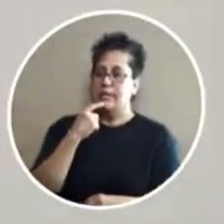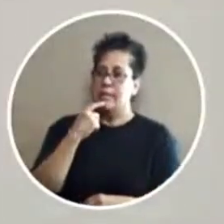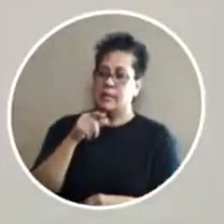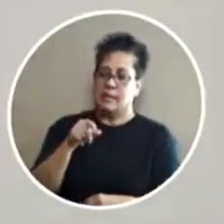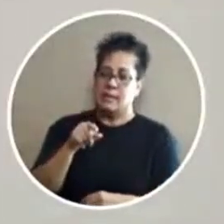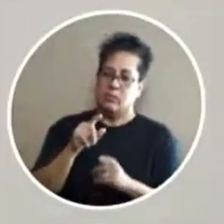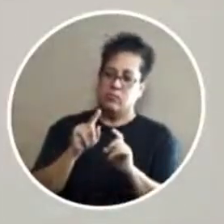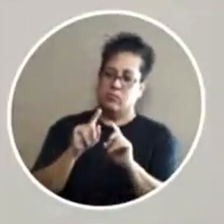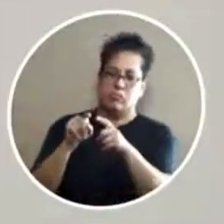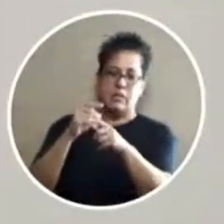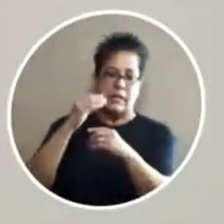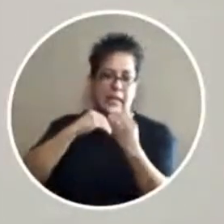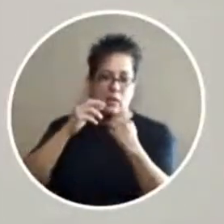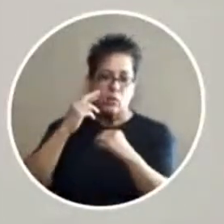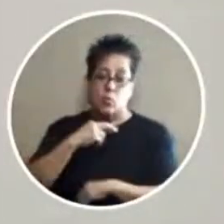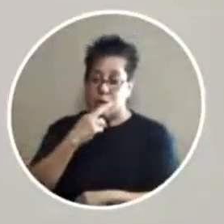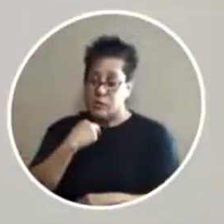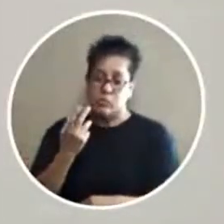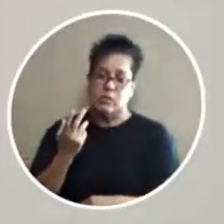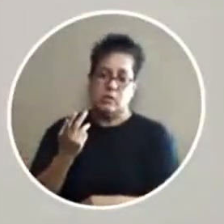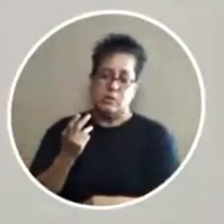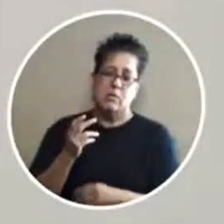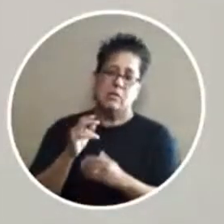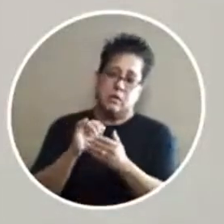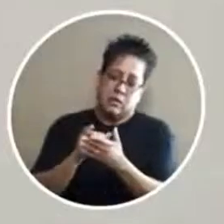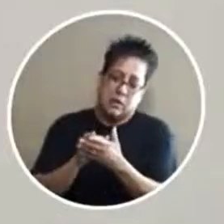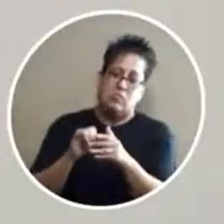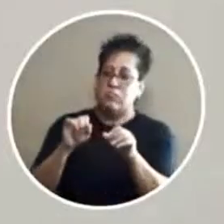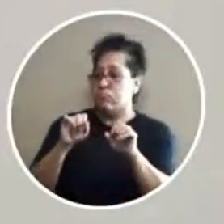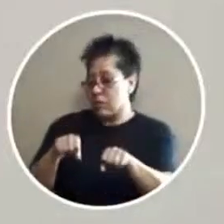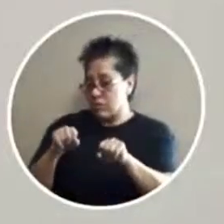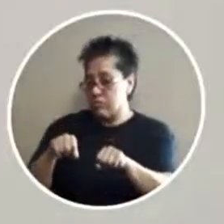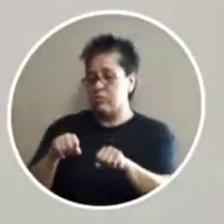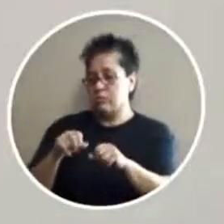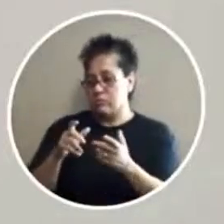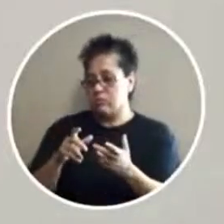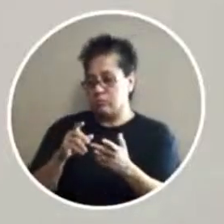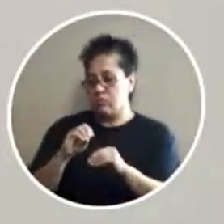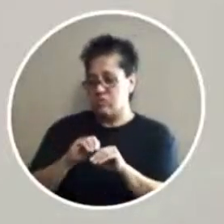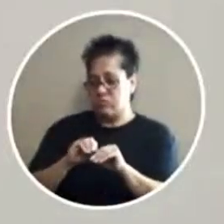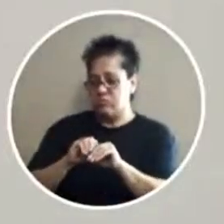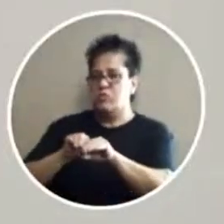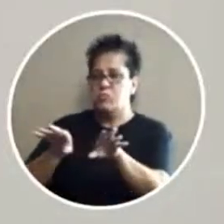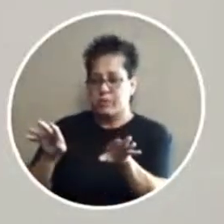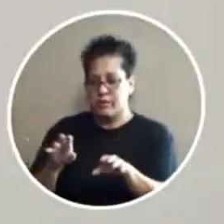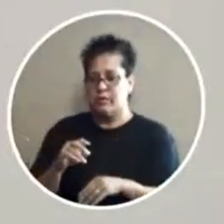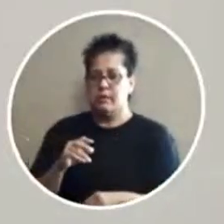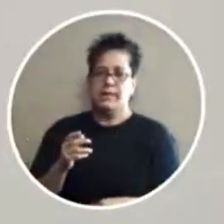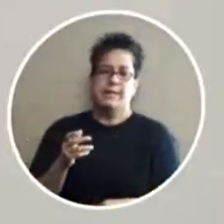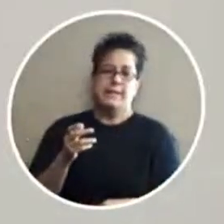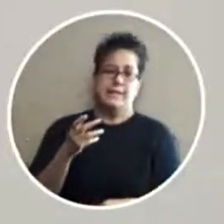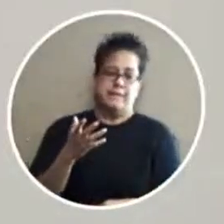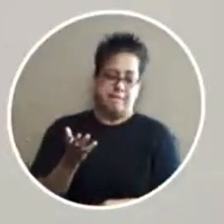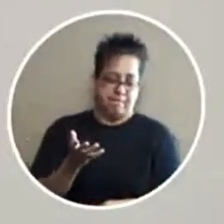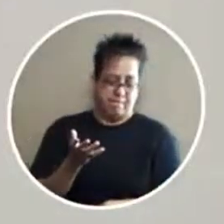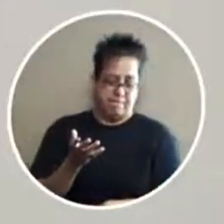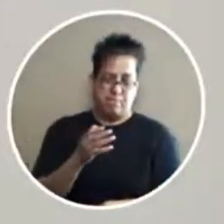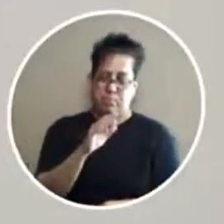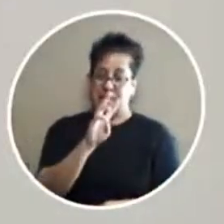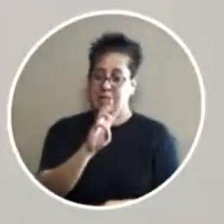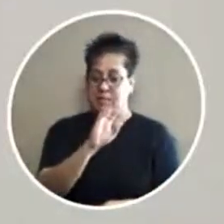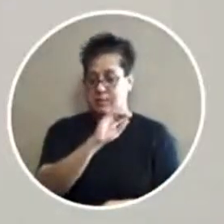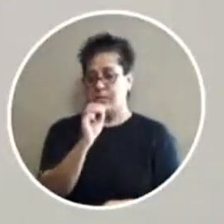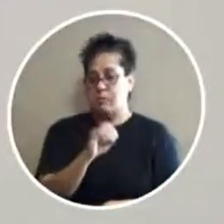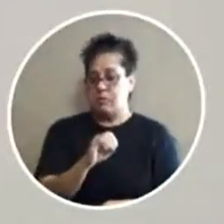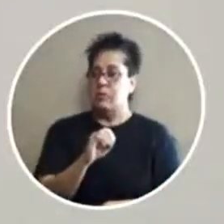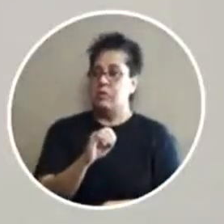to eat at restaurants, so that's another potential source of this spread. We had almost